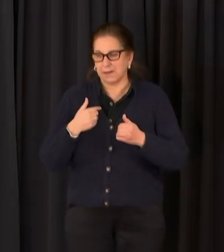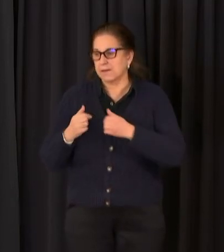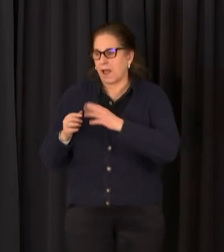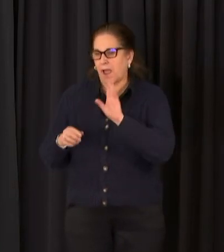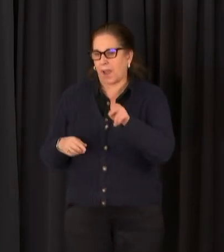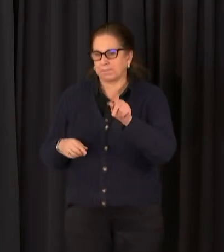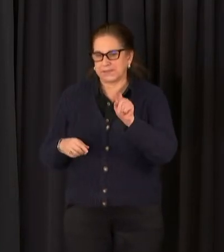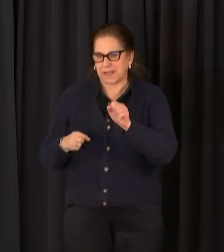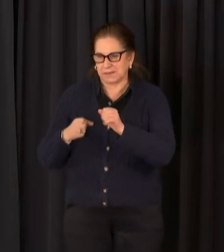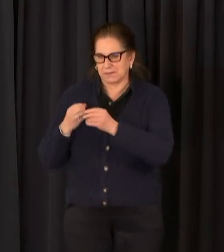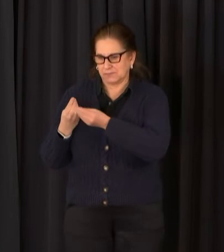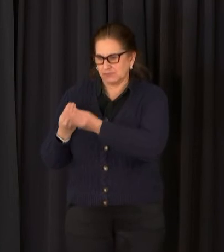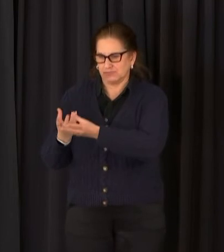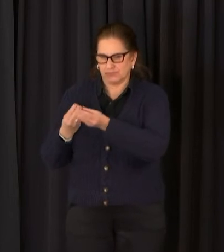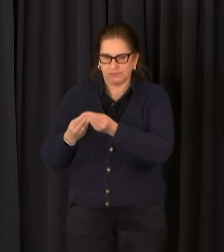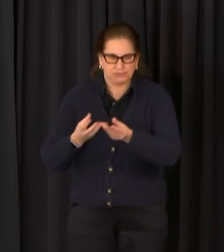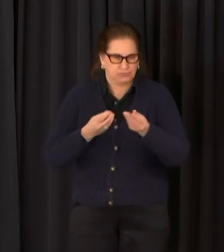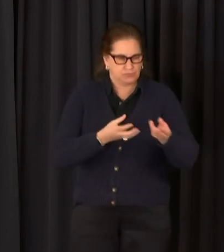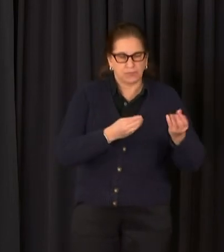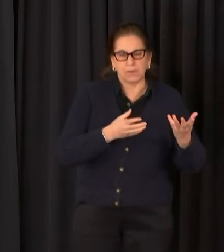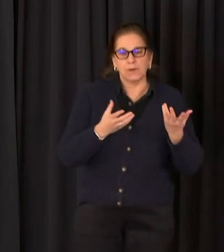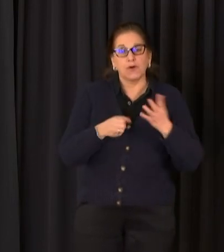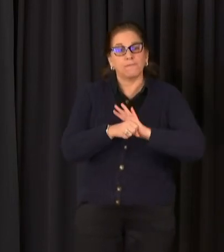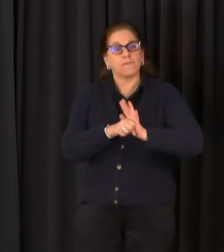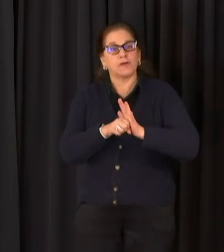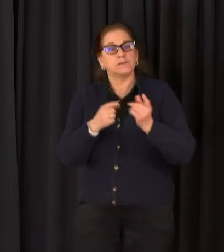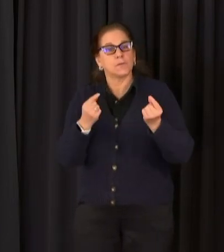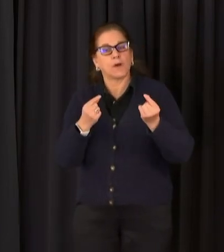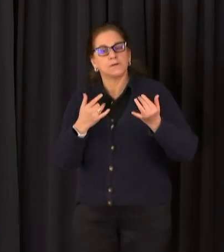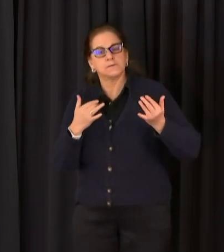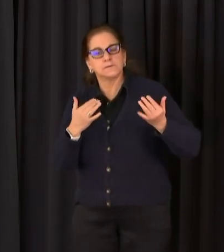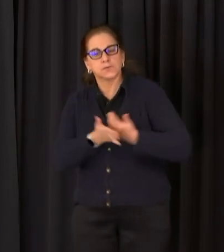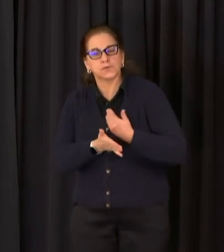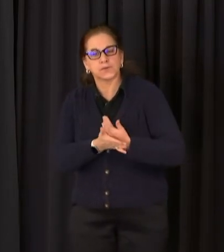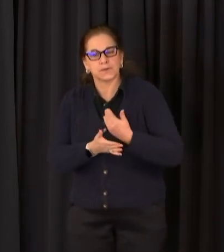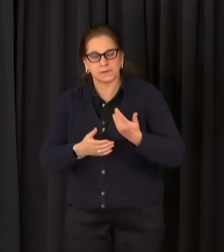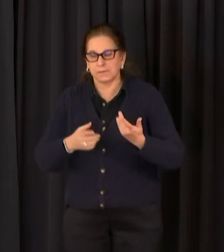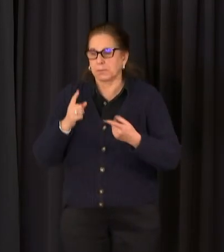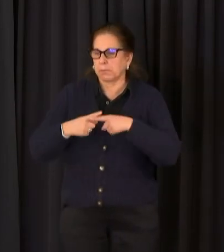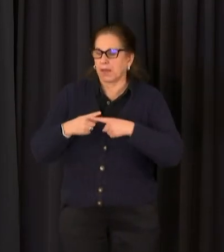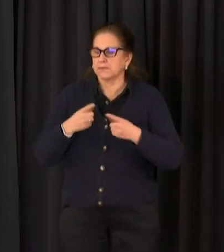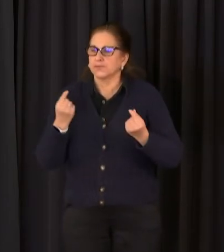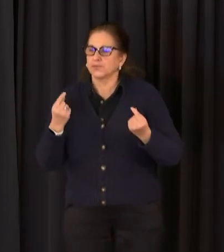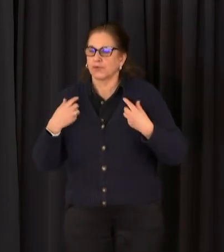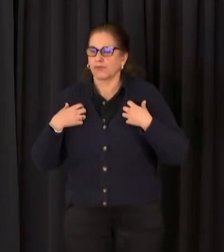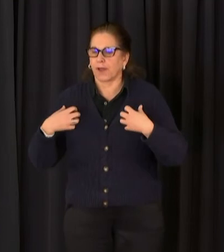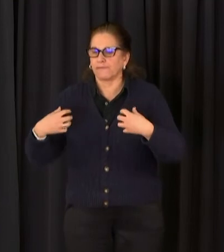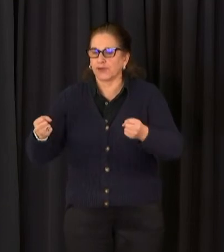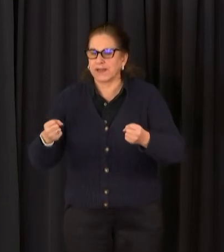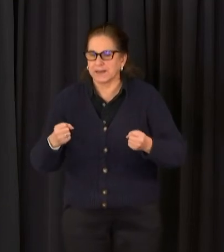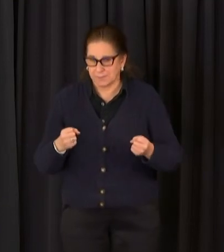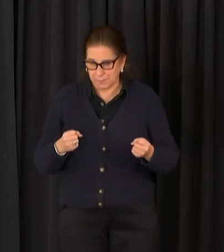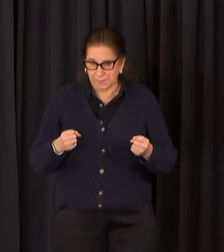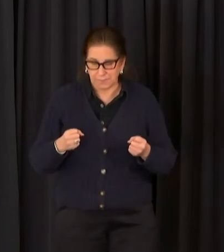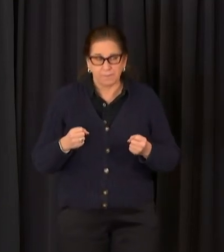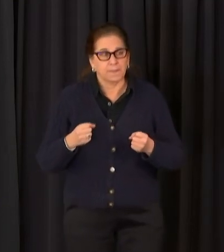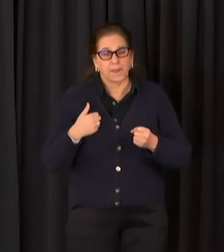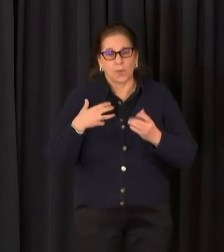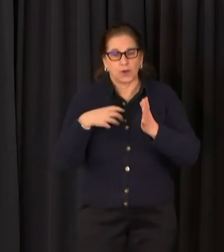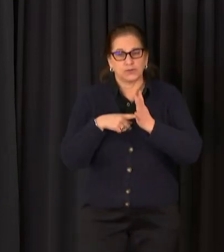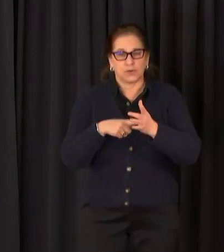the district's response to COVID, as well as our recovery efforts. I want to